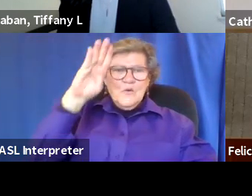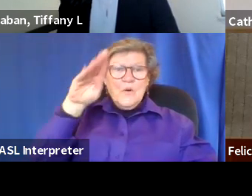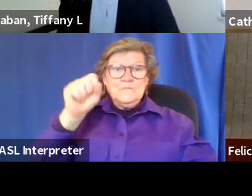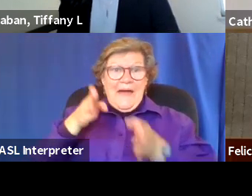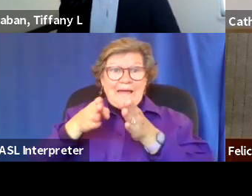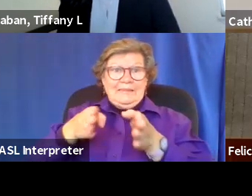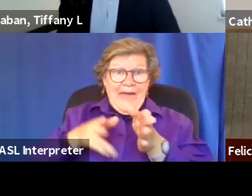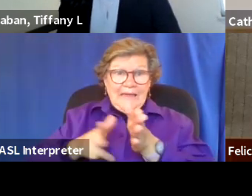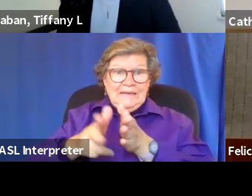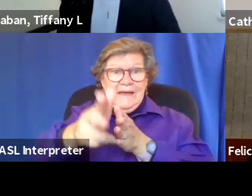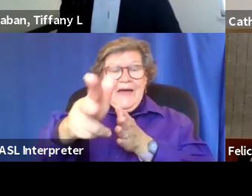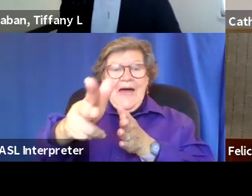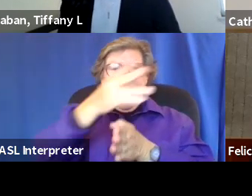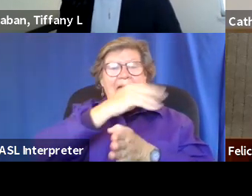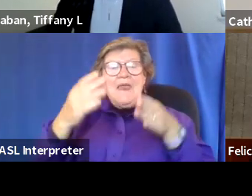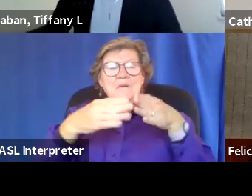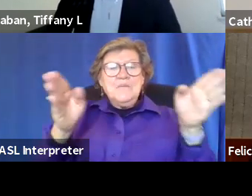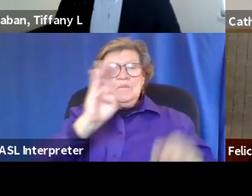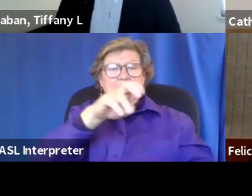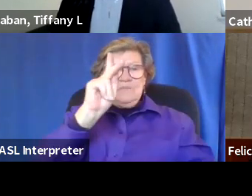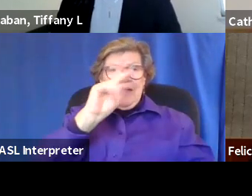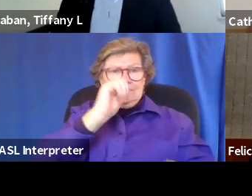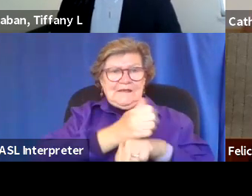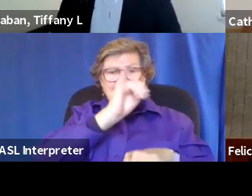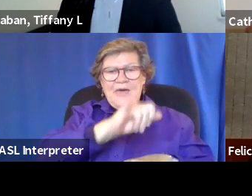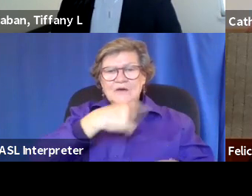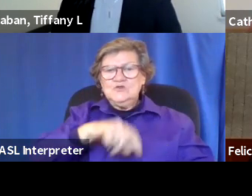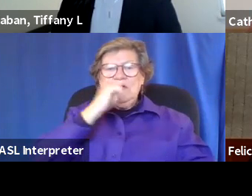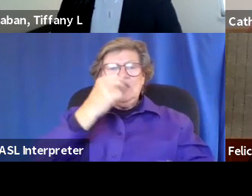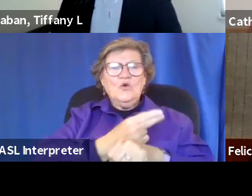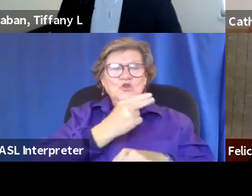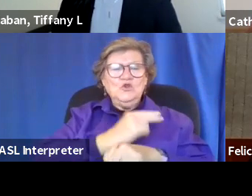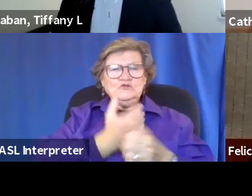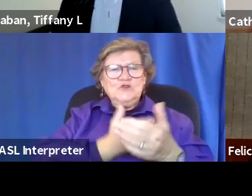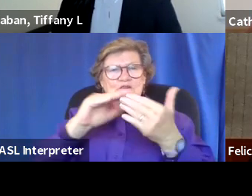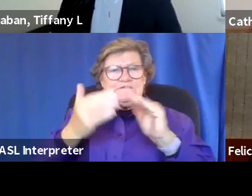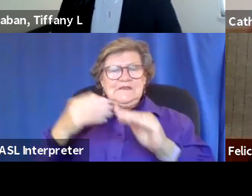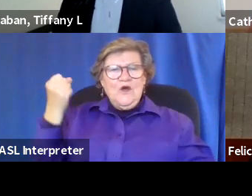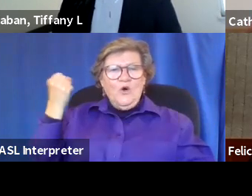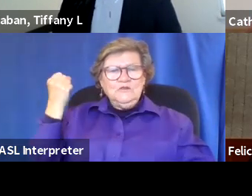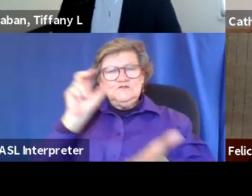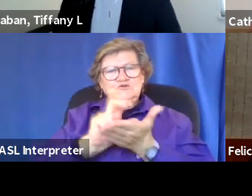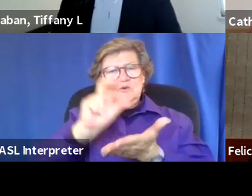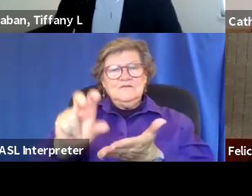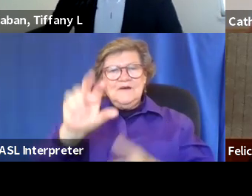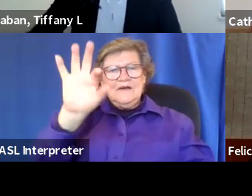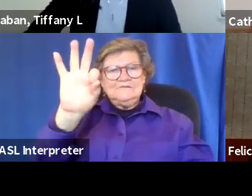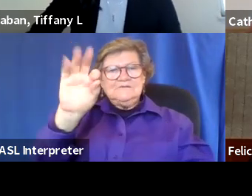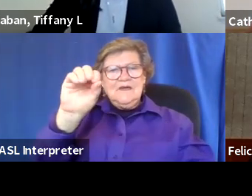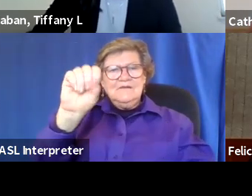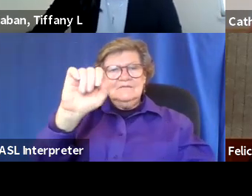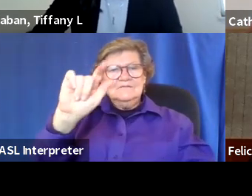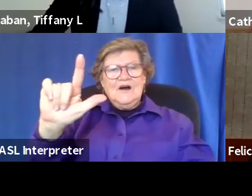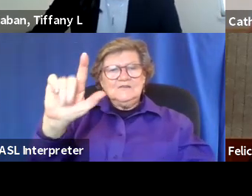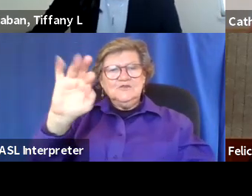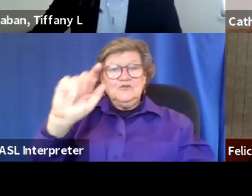New York City public bank so that we don't use our municipal holdings to invest in fossil fuel companies. I love all that. But there's something